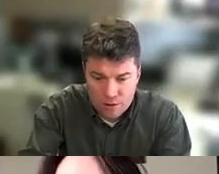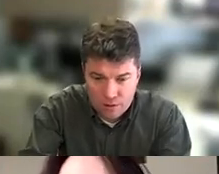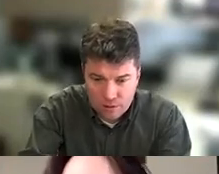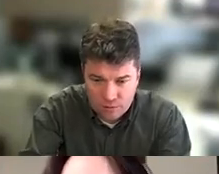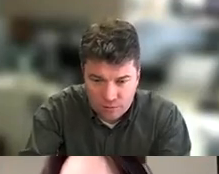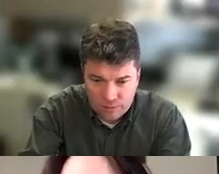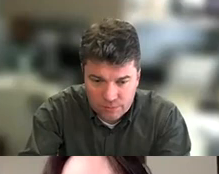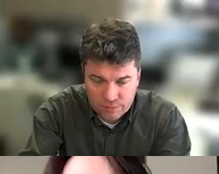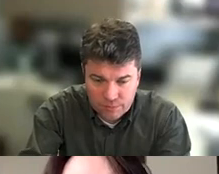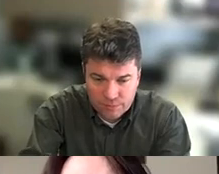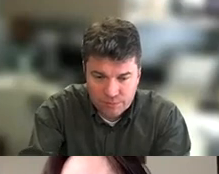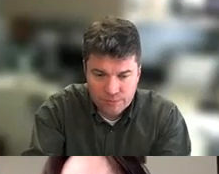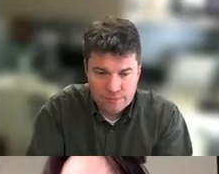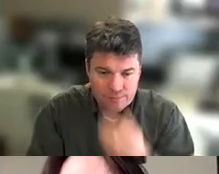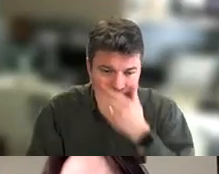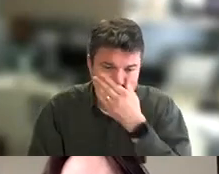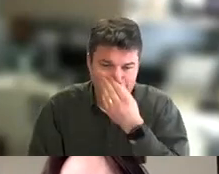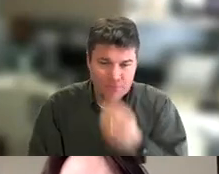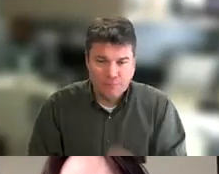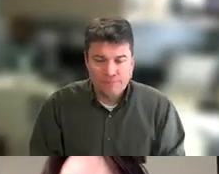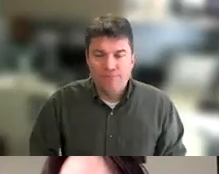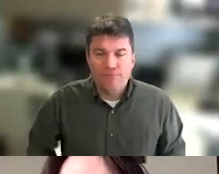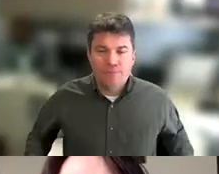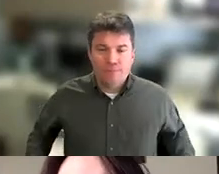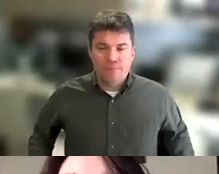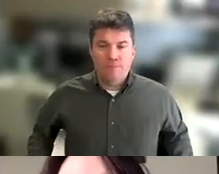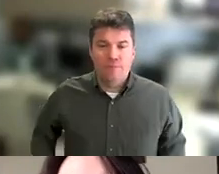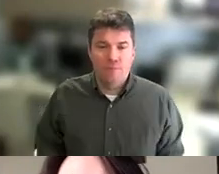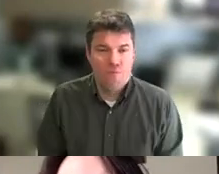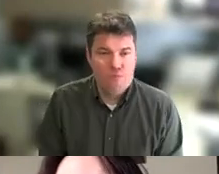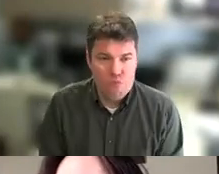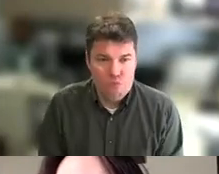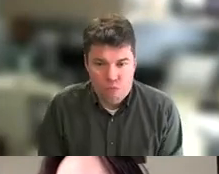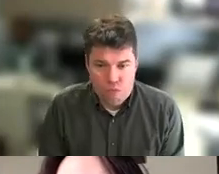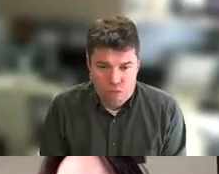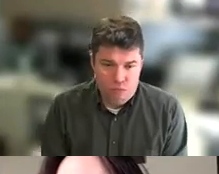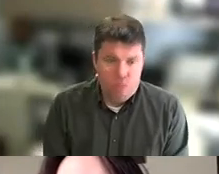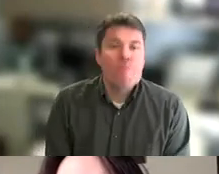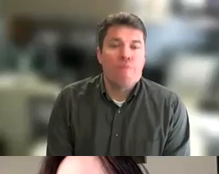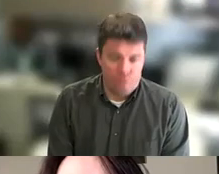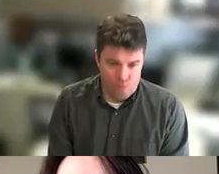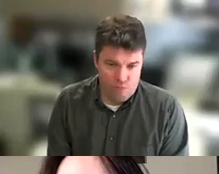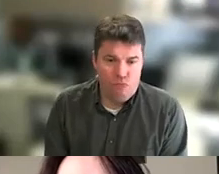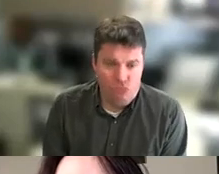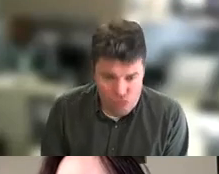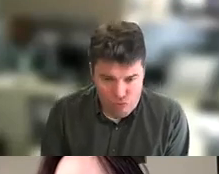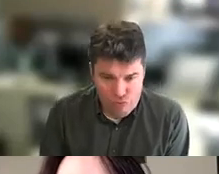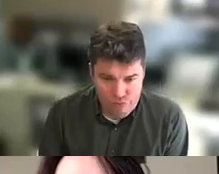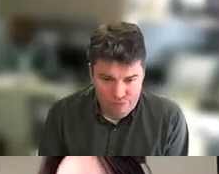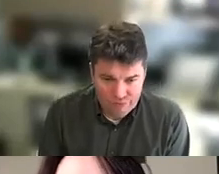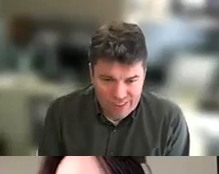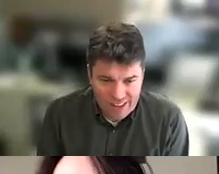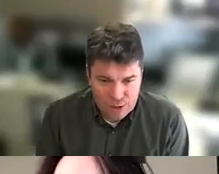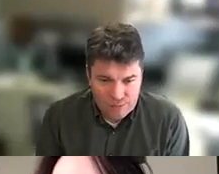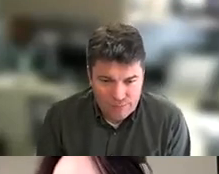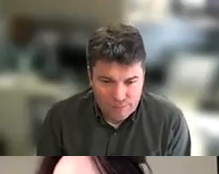who is an English language learner who does not use ASL, and you mentioned kind of